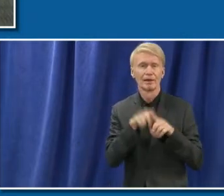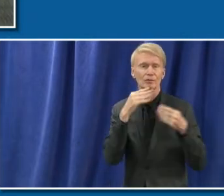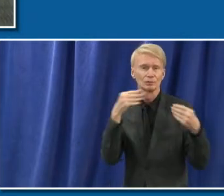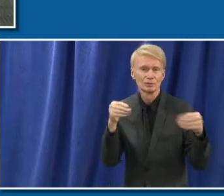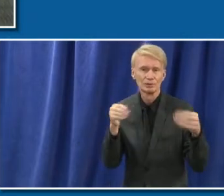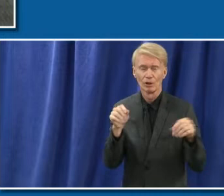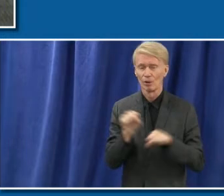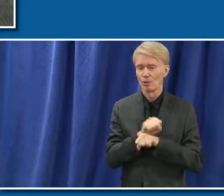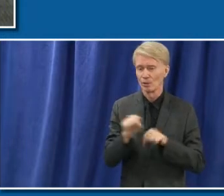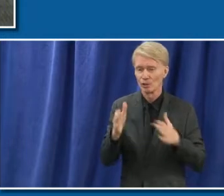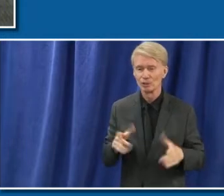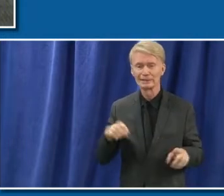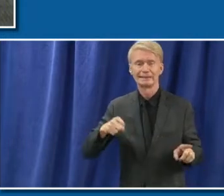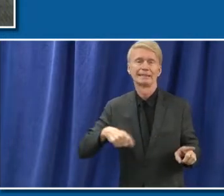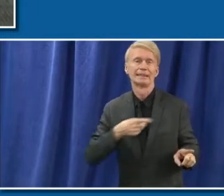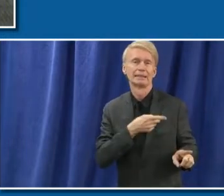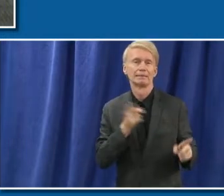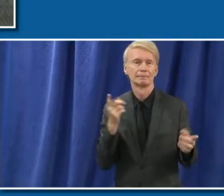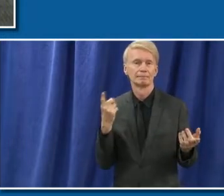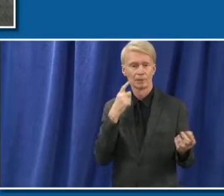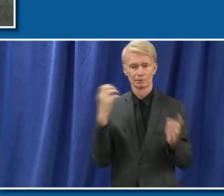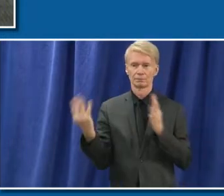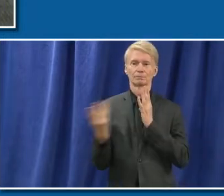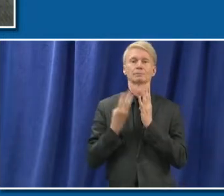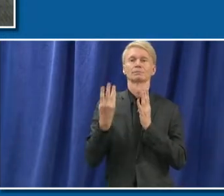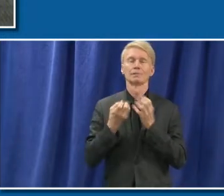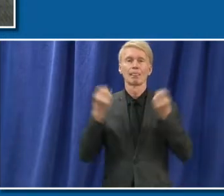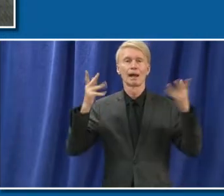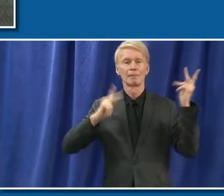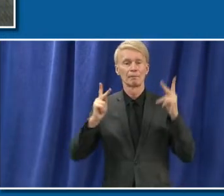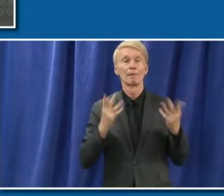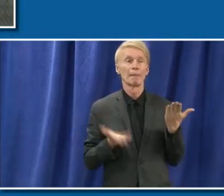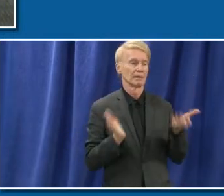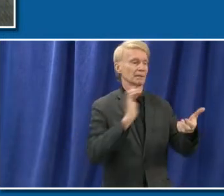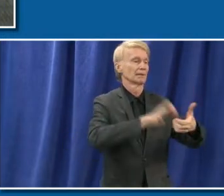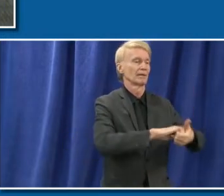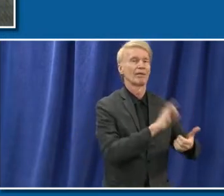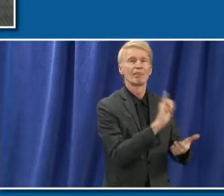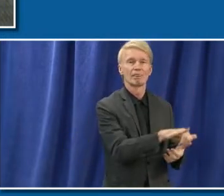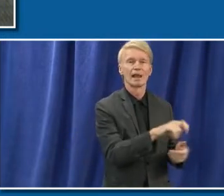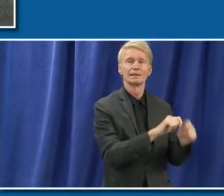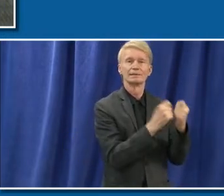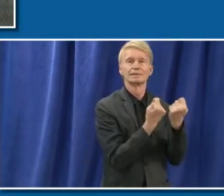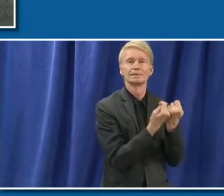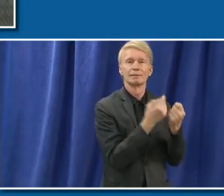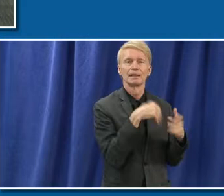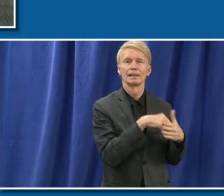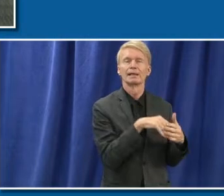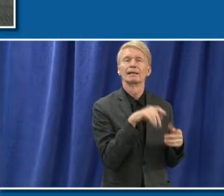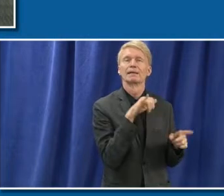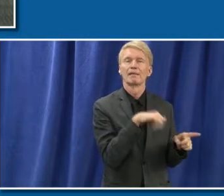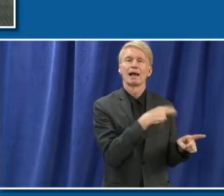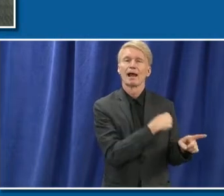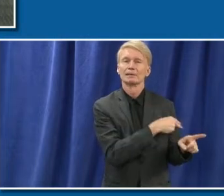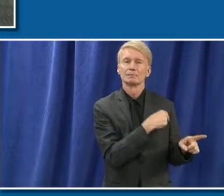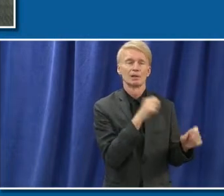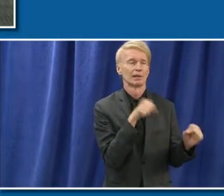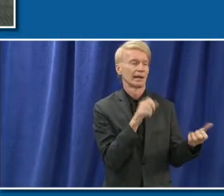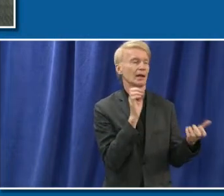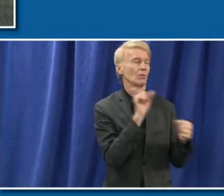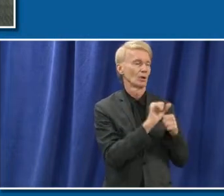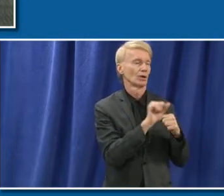workers, that maybe there's something set up where we pair a vaccination partner with the grocery store, and people who work at that store would potentially be